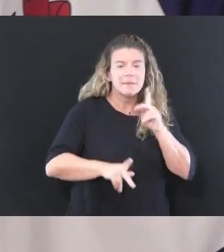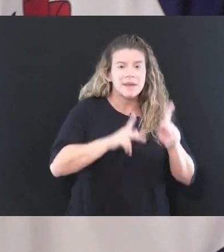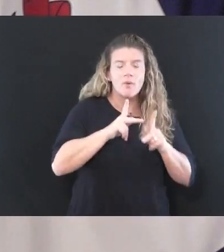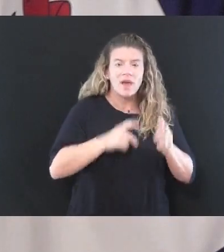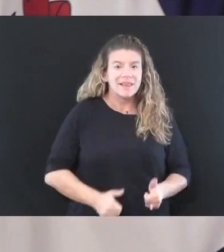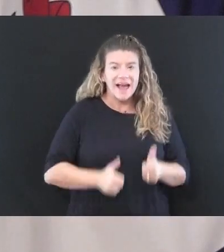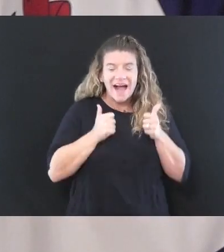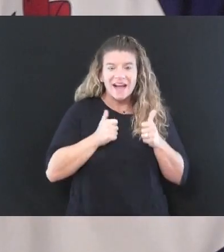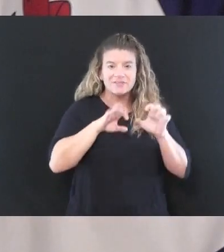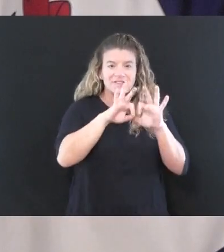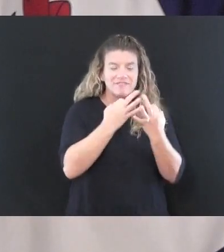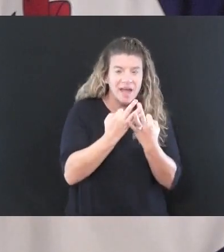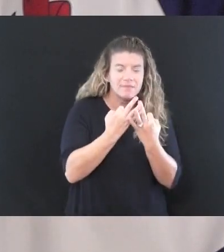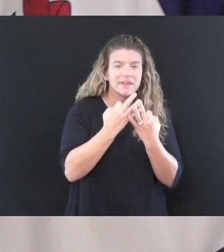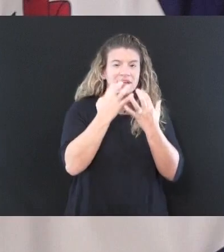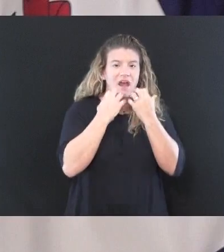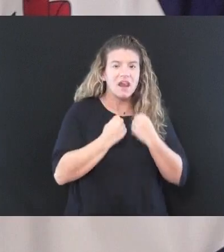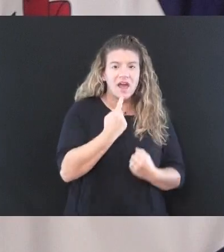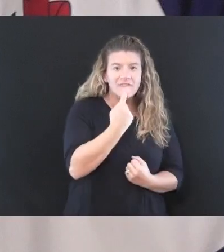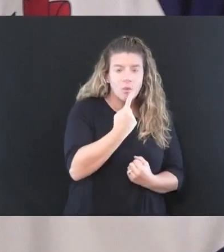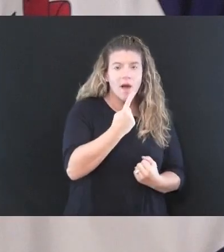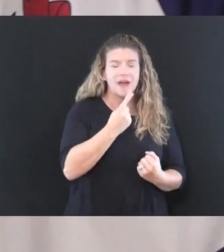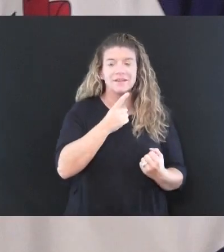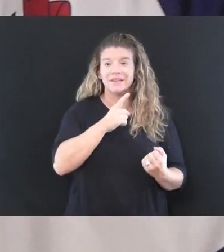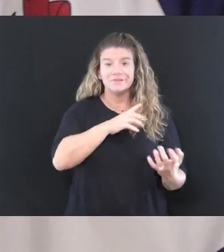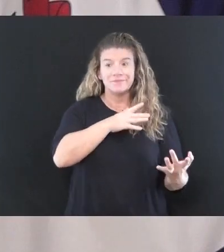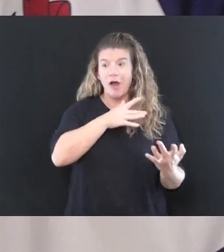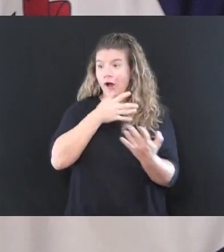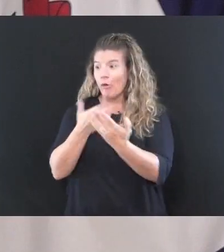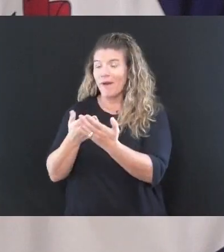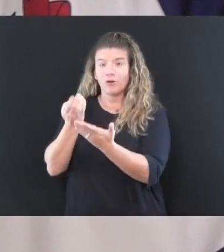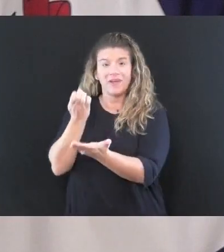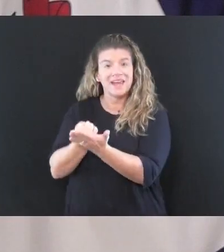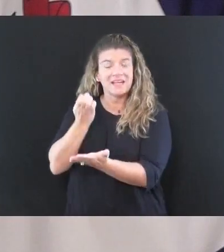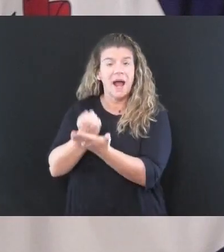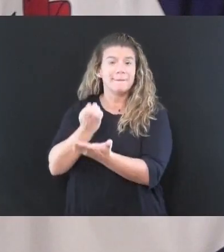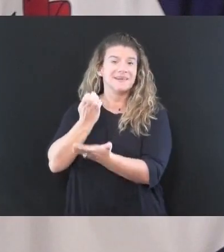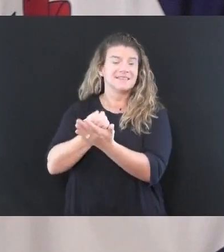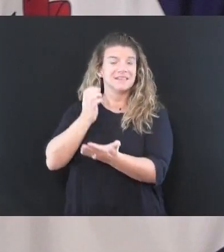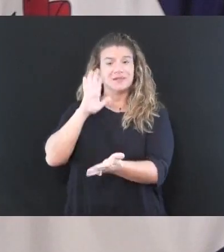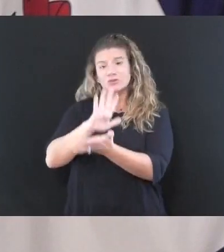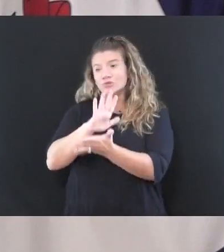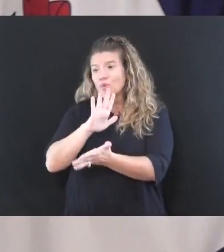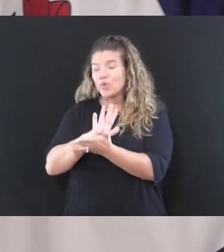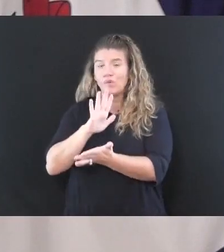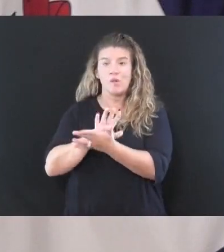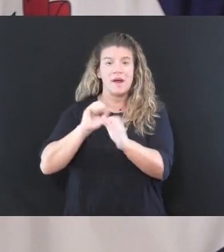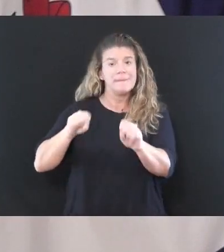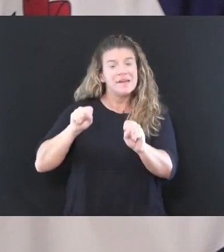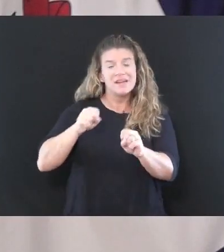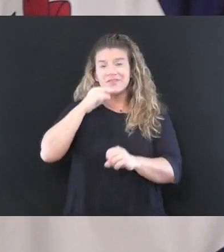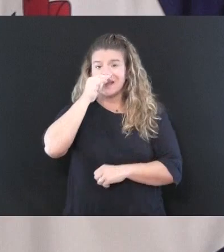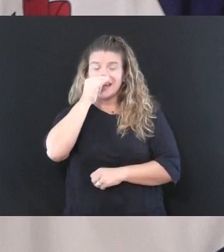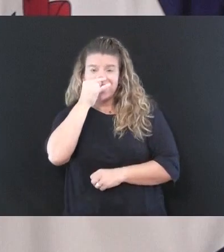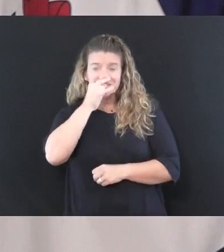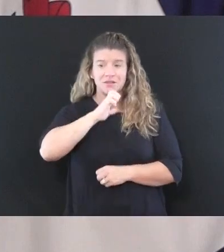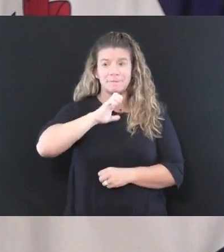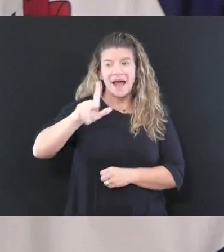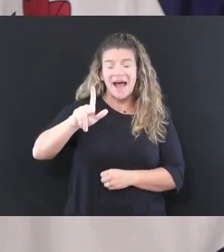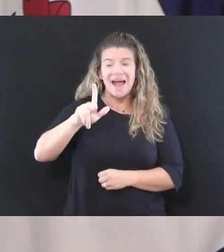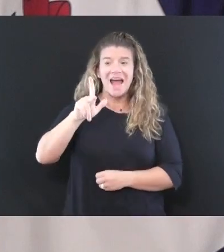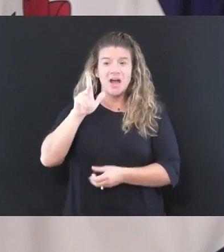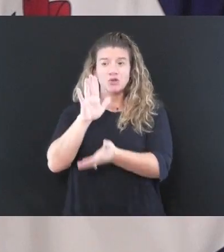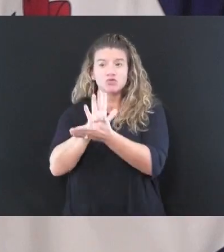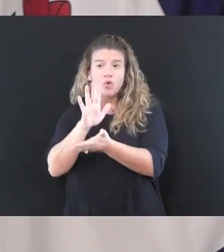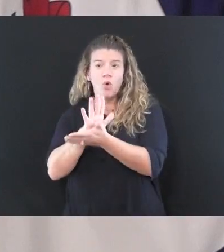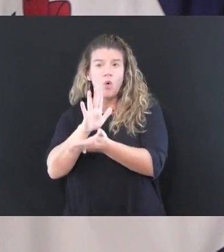loved ones, to all the economics, all the school part, all the ability for our kids to get back to